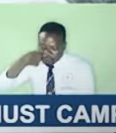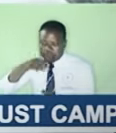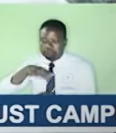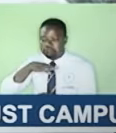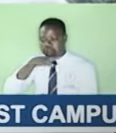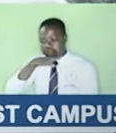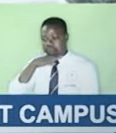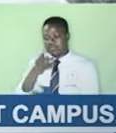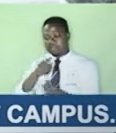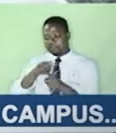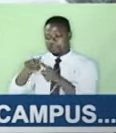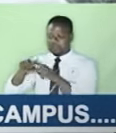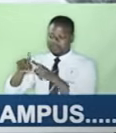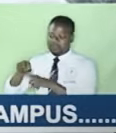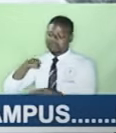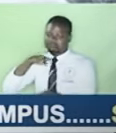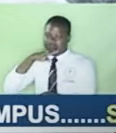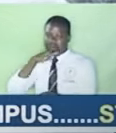And many other things.